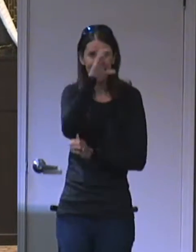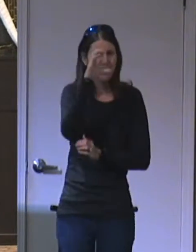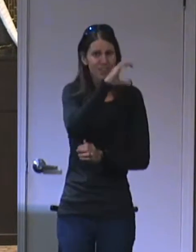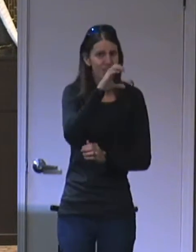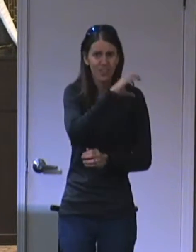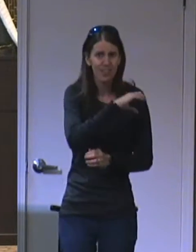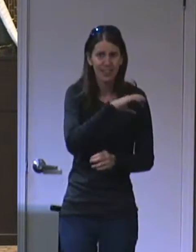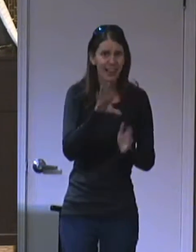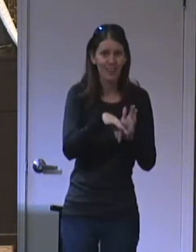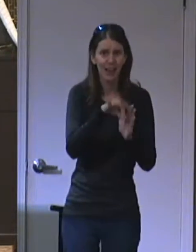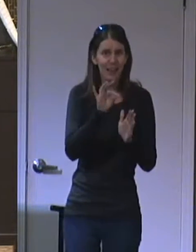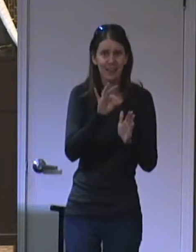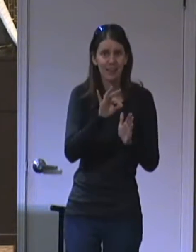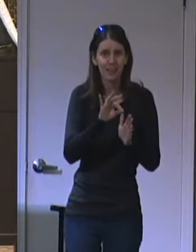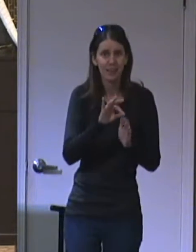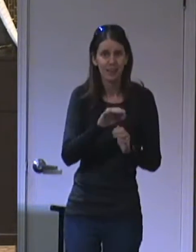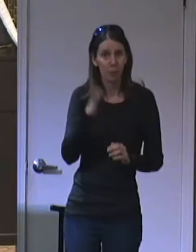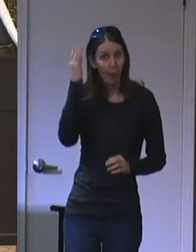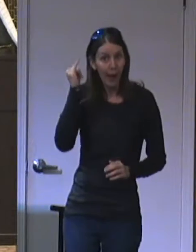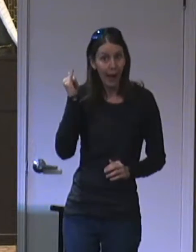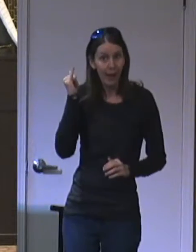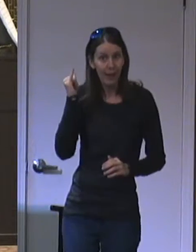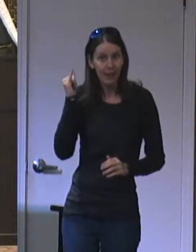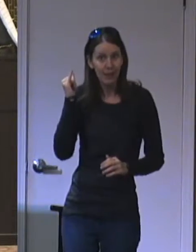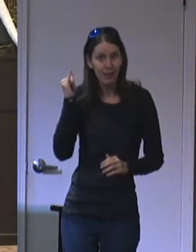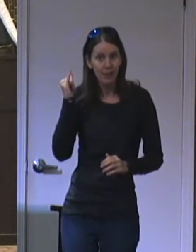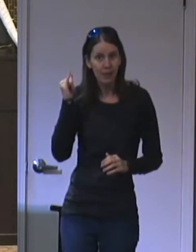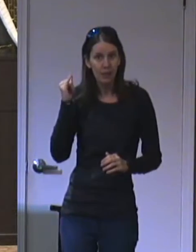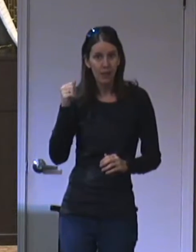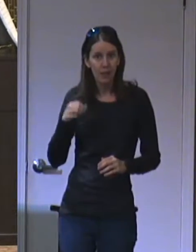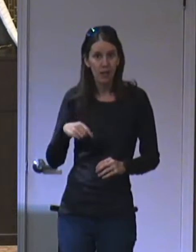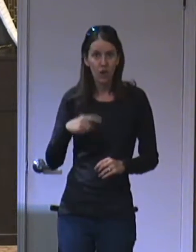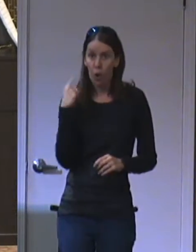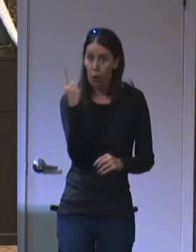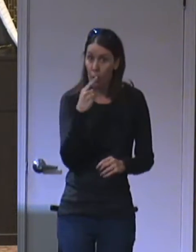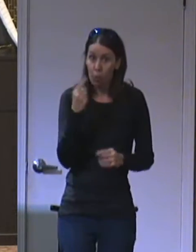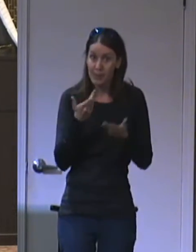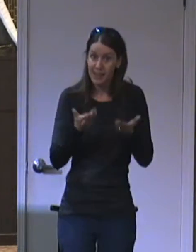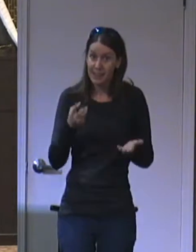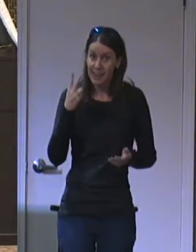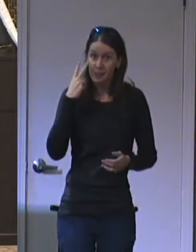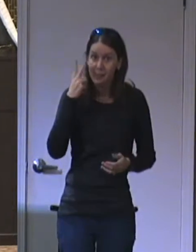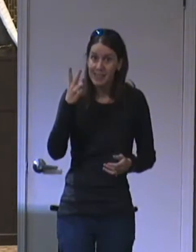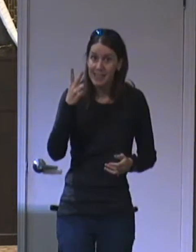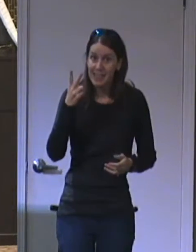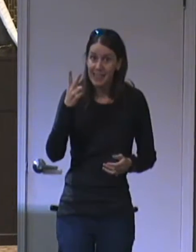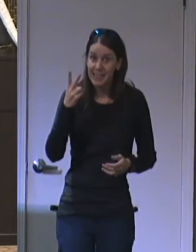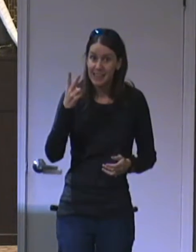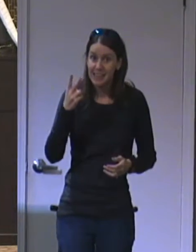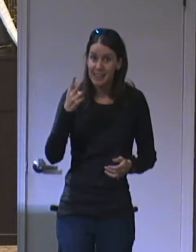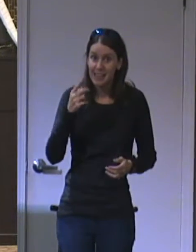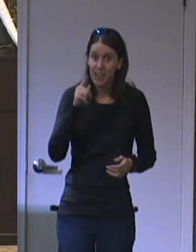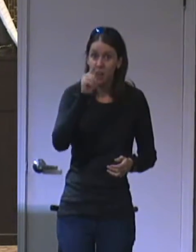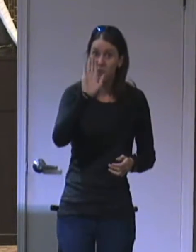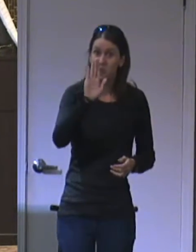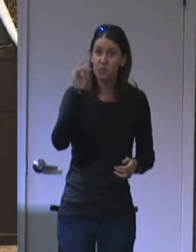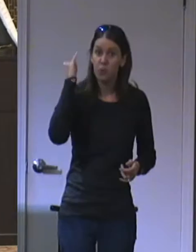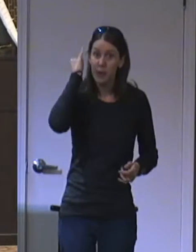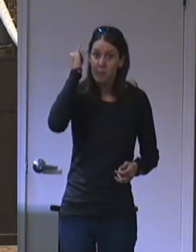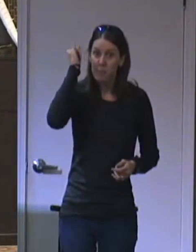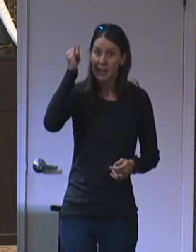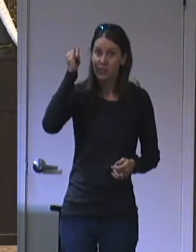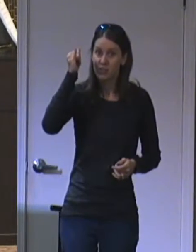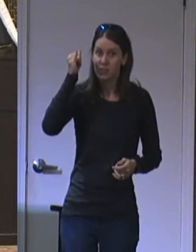it because you put yourself a mental block, because the only thing you can see is what you have